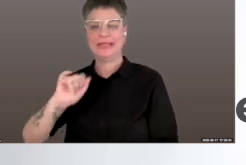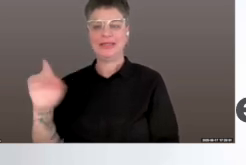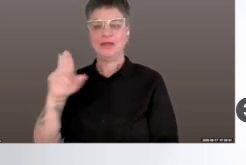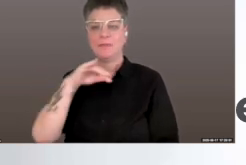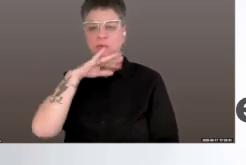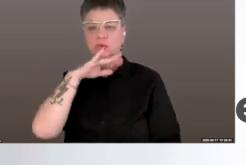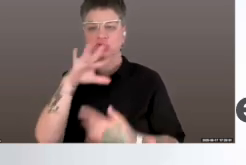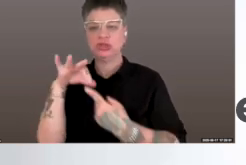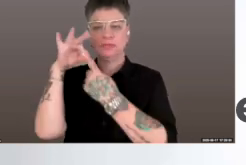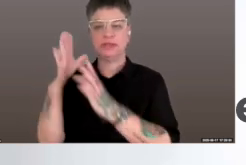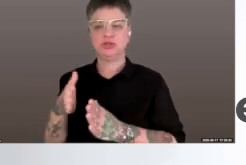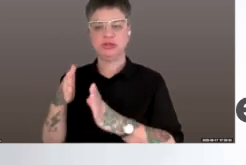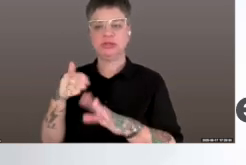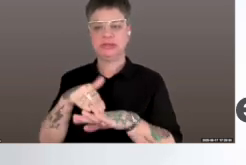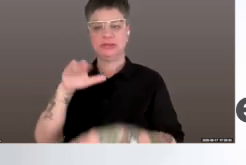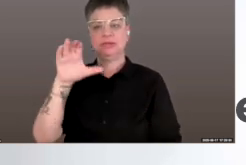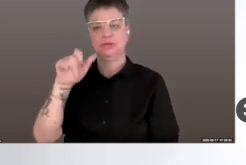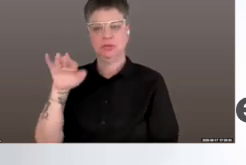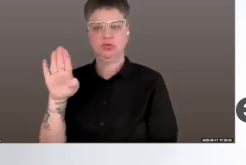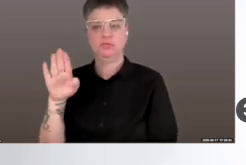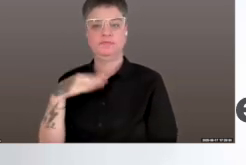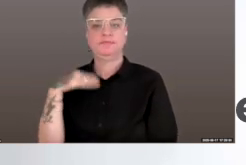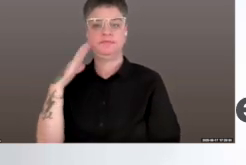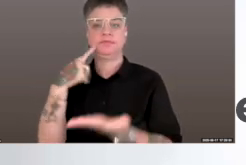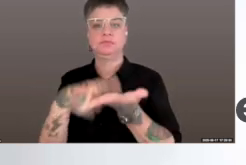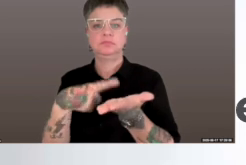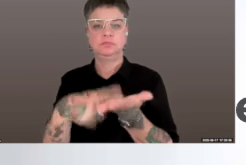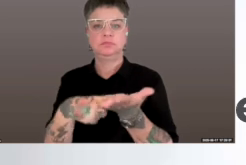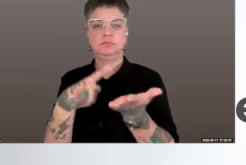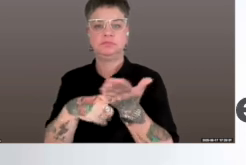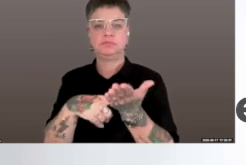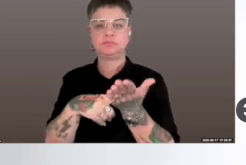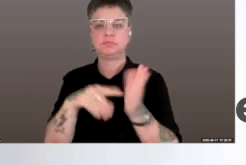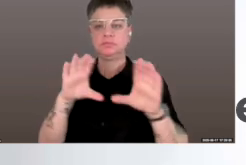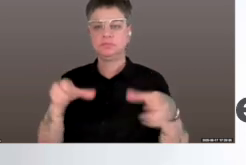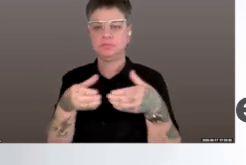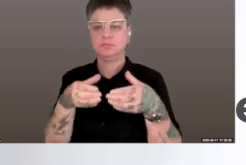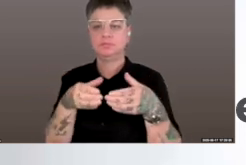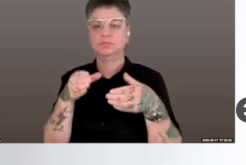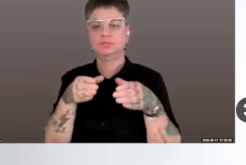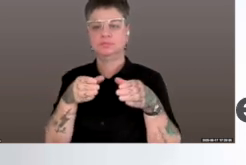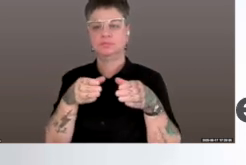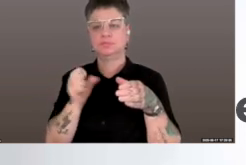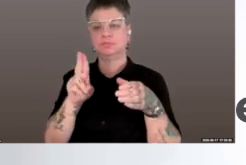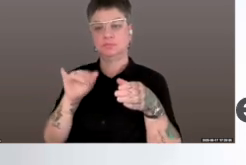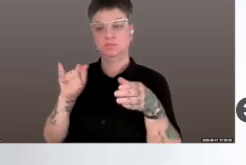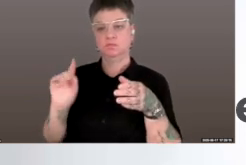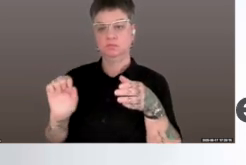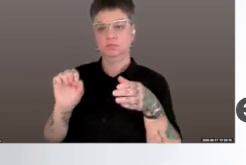2017 and 2018, another $8 million funded 2 pilot expansions